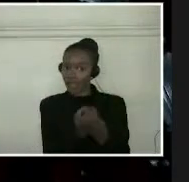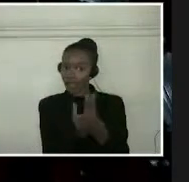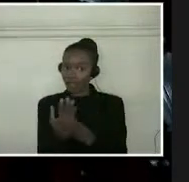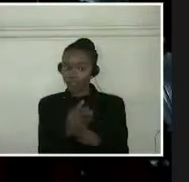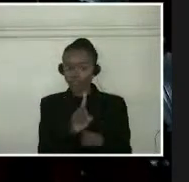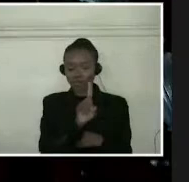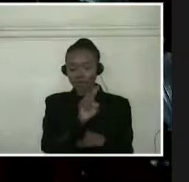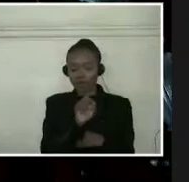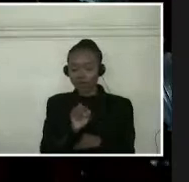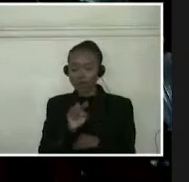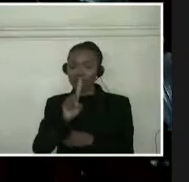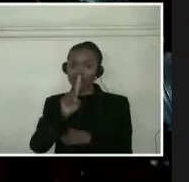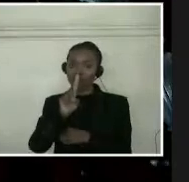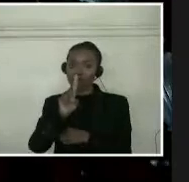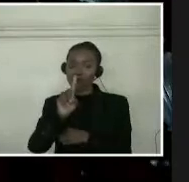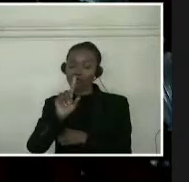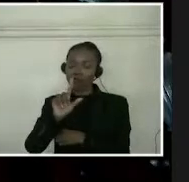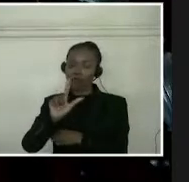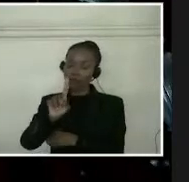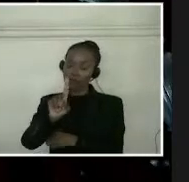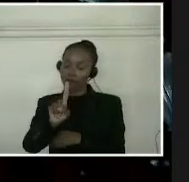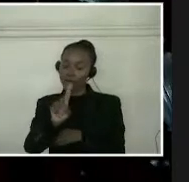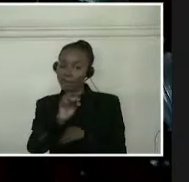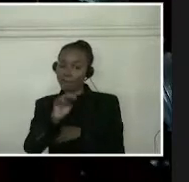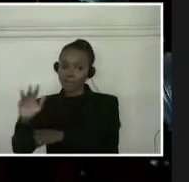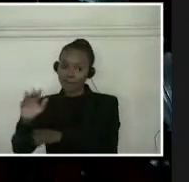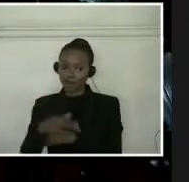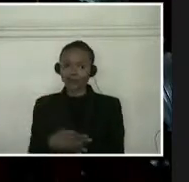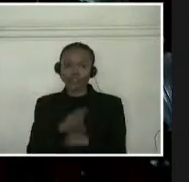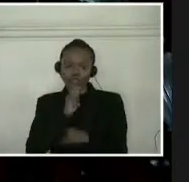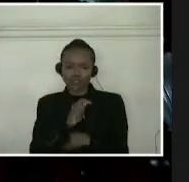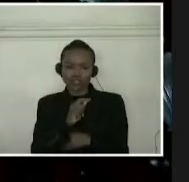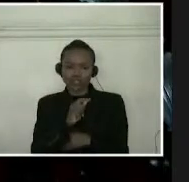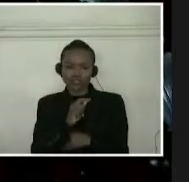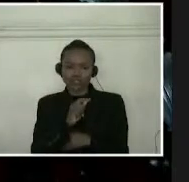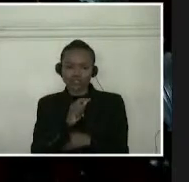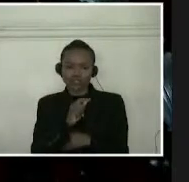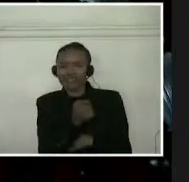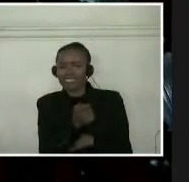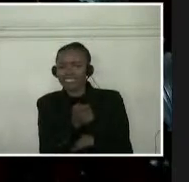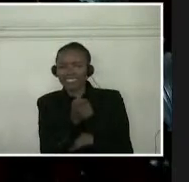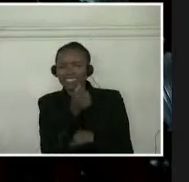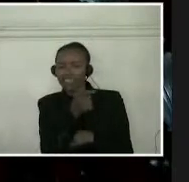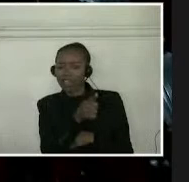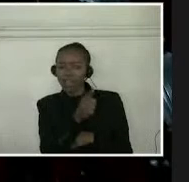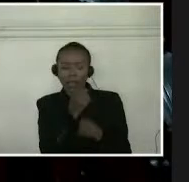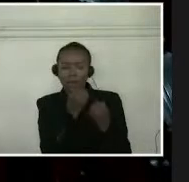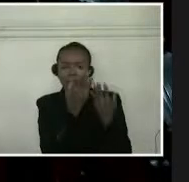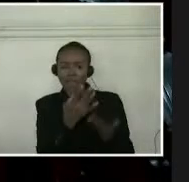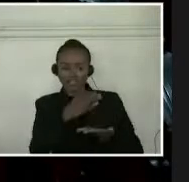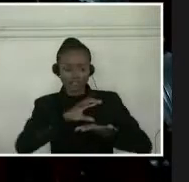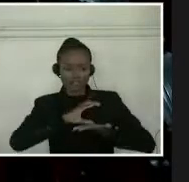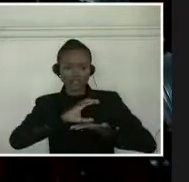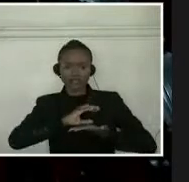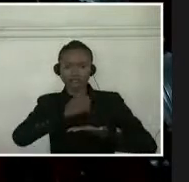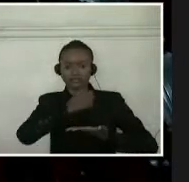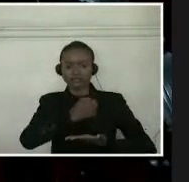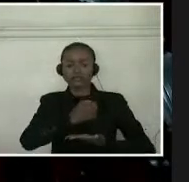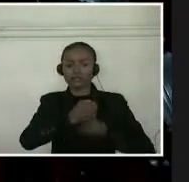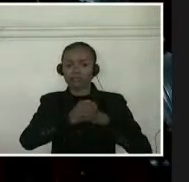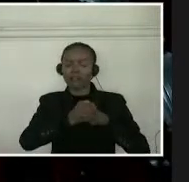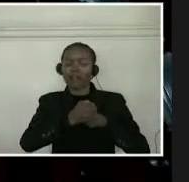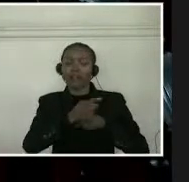of 2122. obviously this was a very minimal and unacceptable budget allocation for the the dan sport and